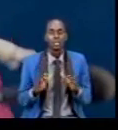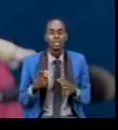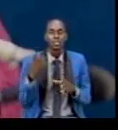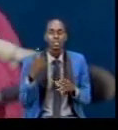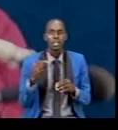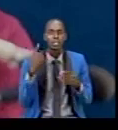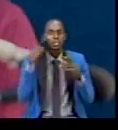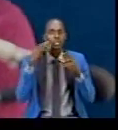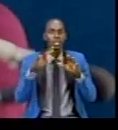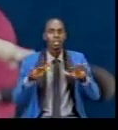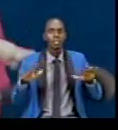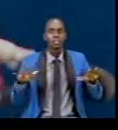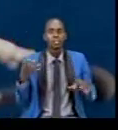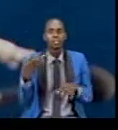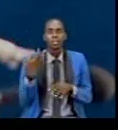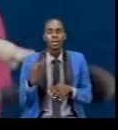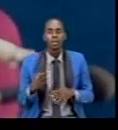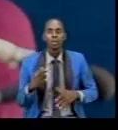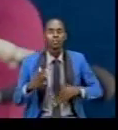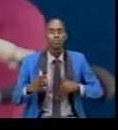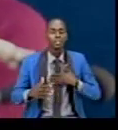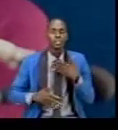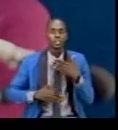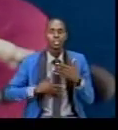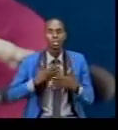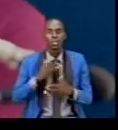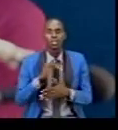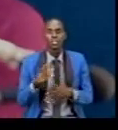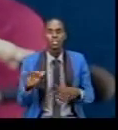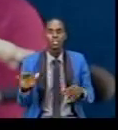Let the sound of